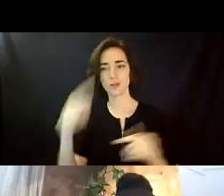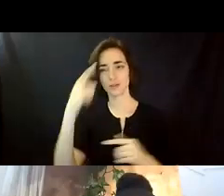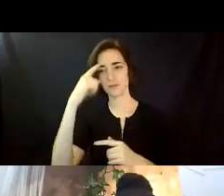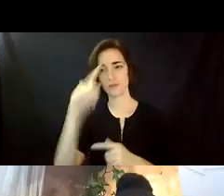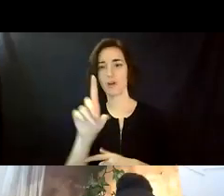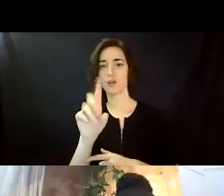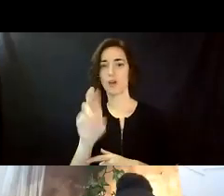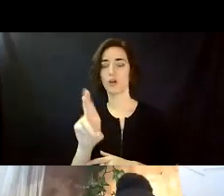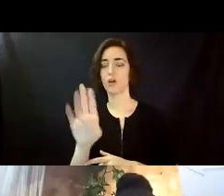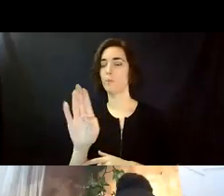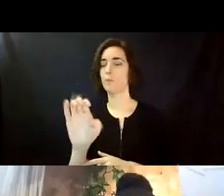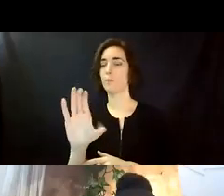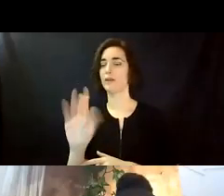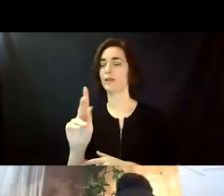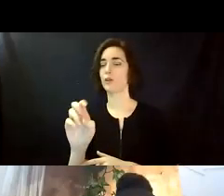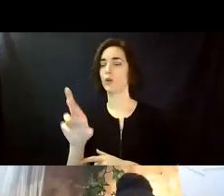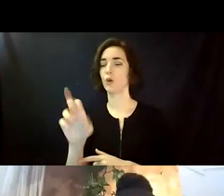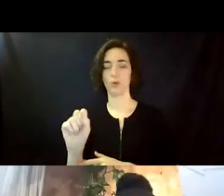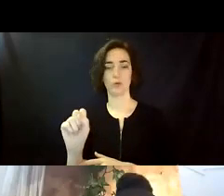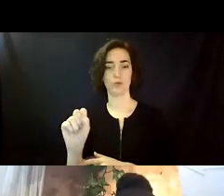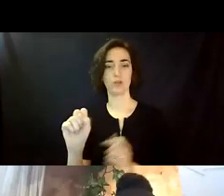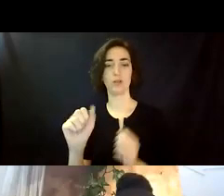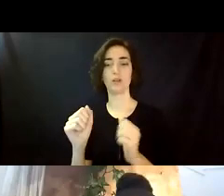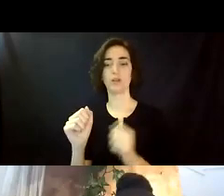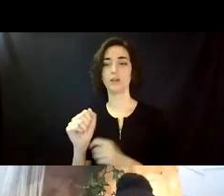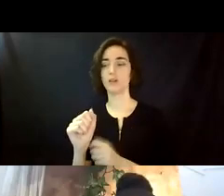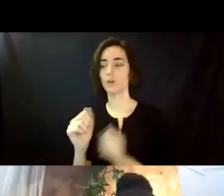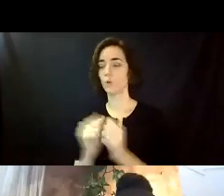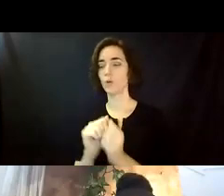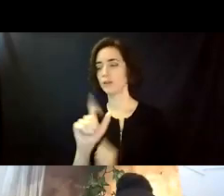Dr. Beckers with Lions Connected.